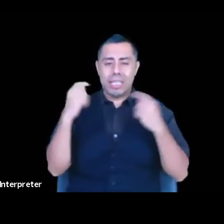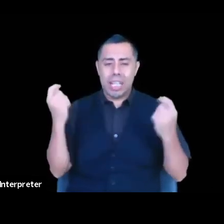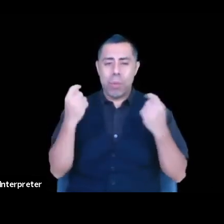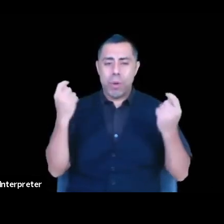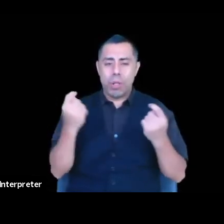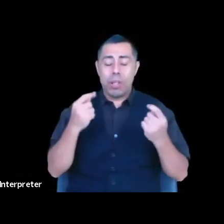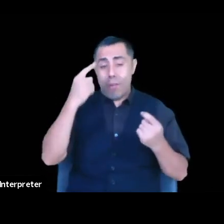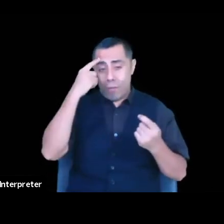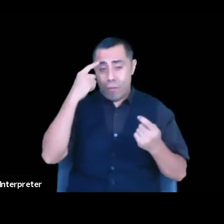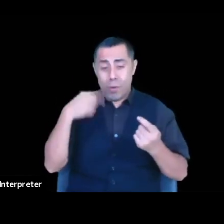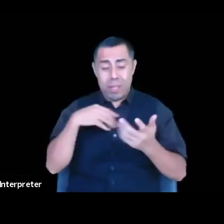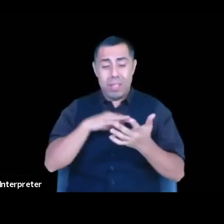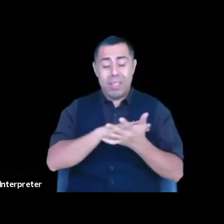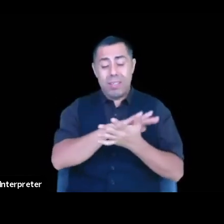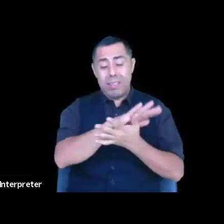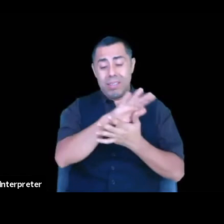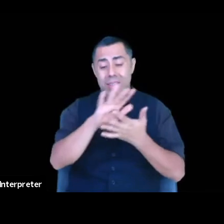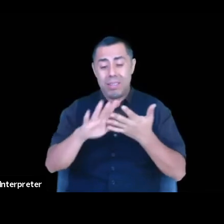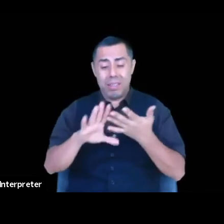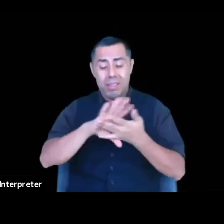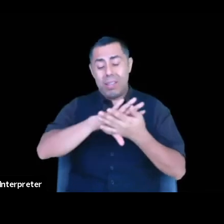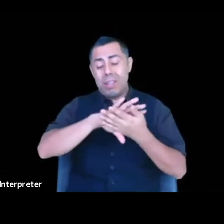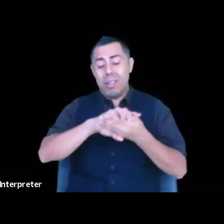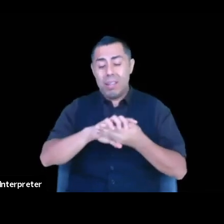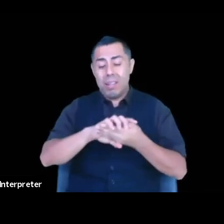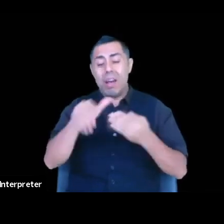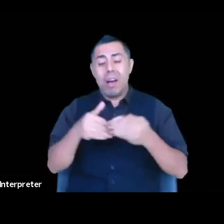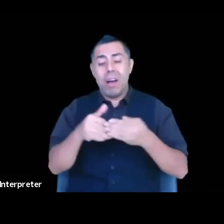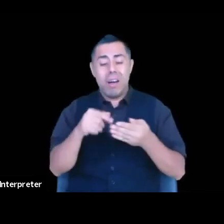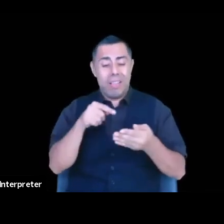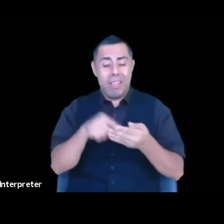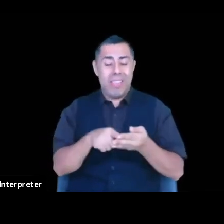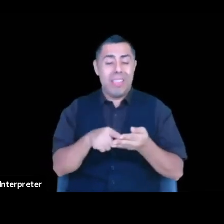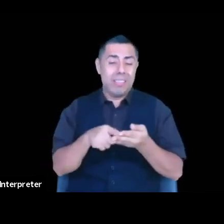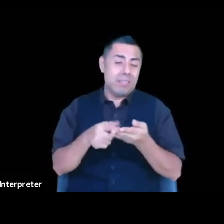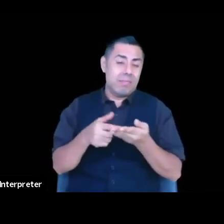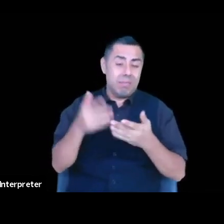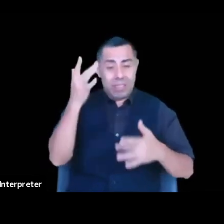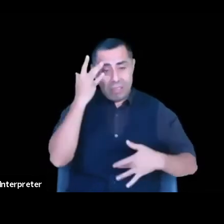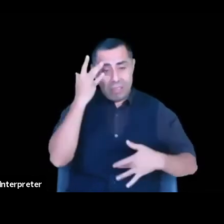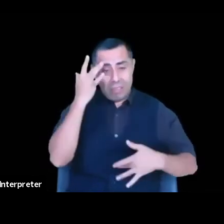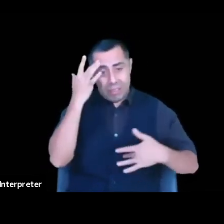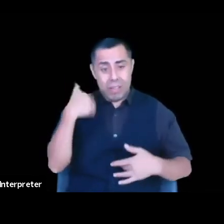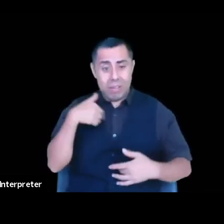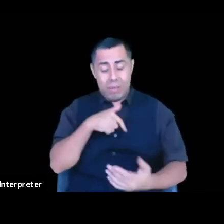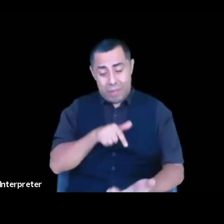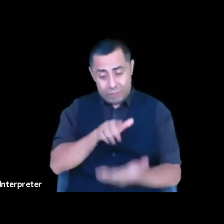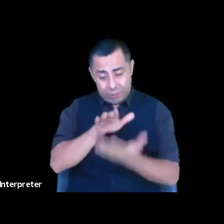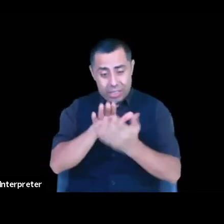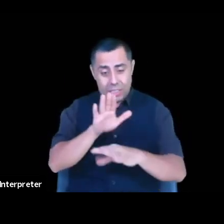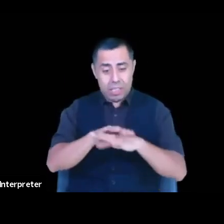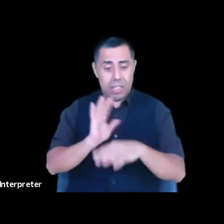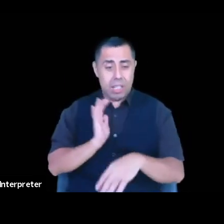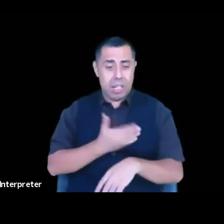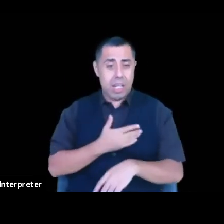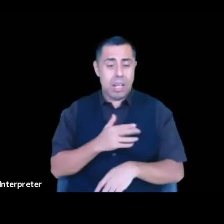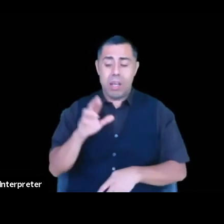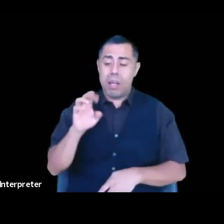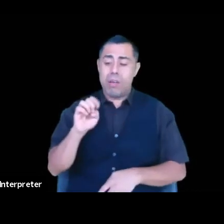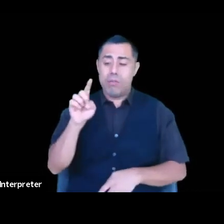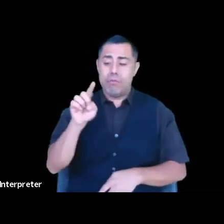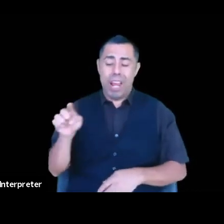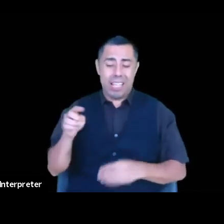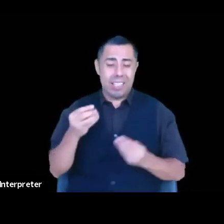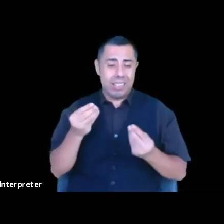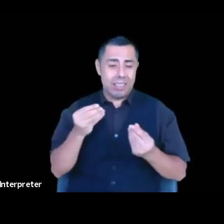of those aspects, all of those epidemics that we face on our reservation has touched home for me, because